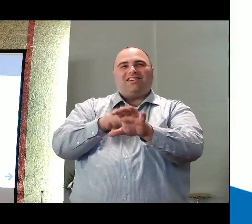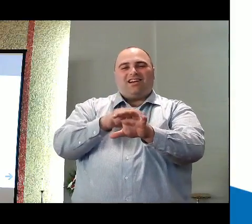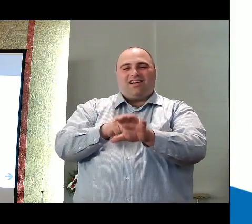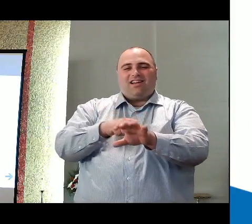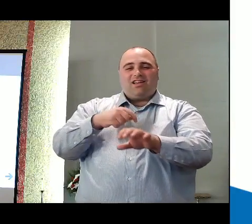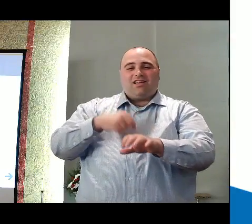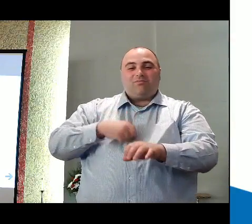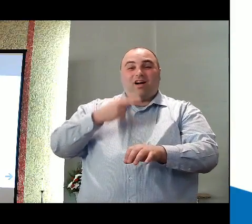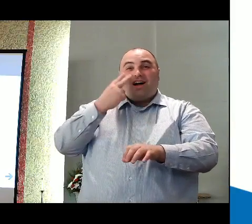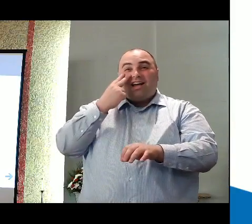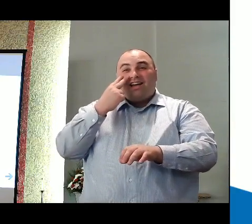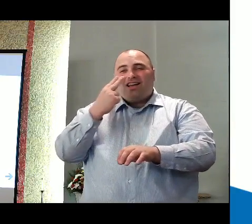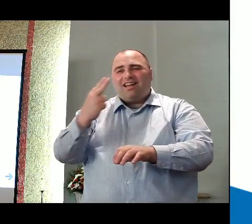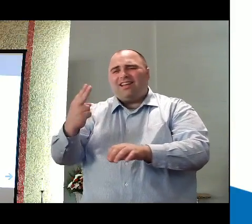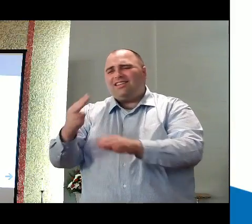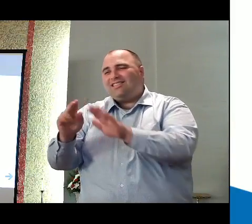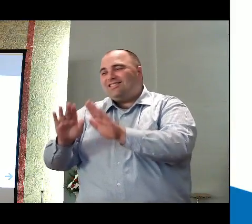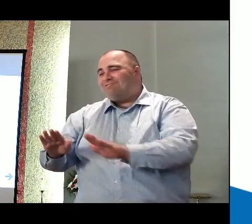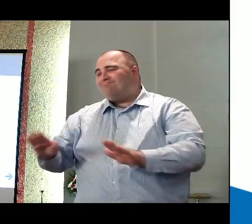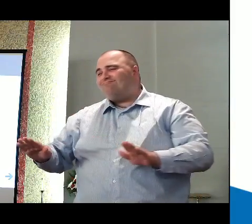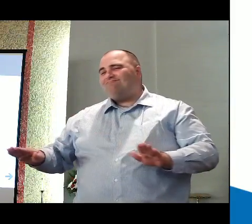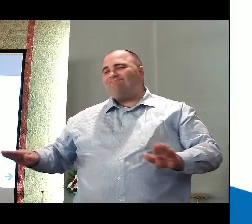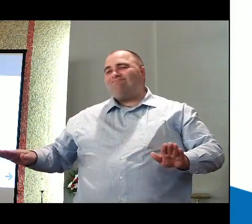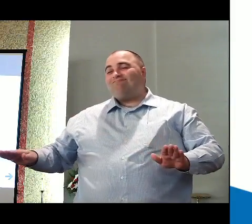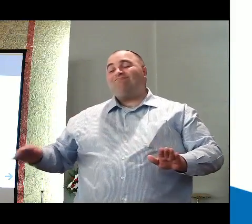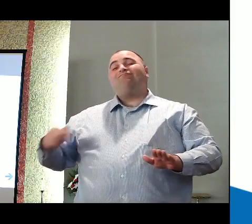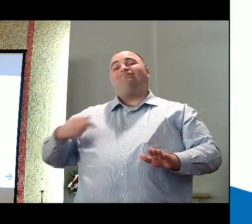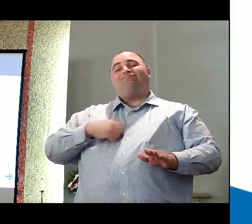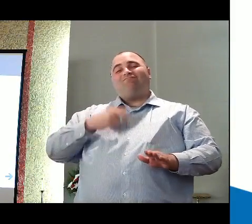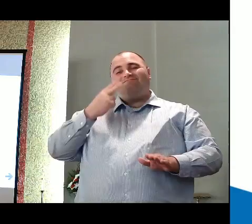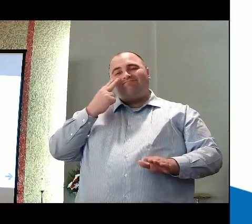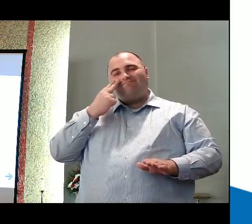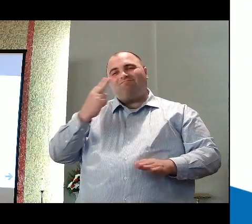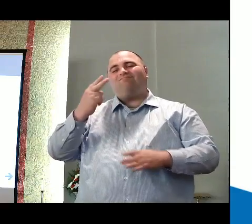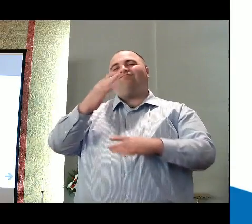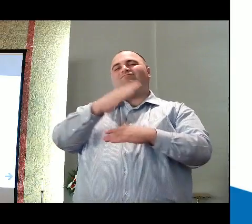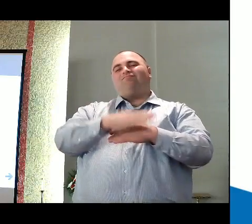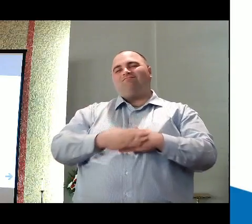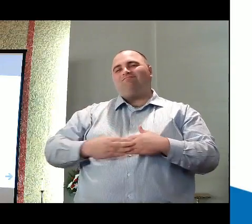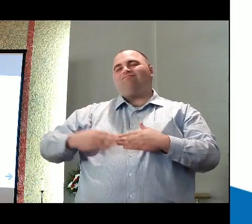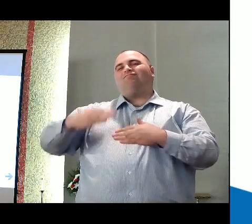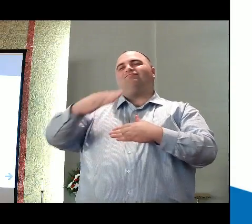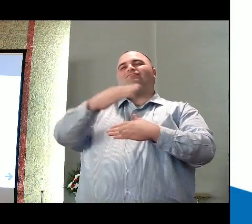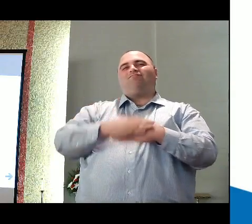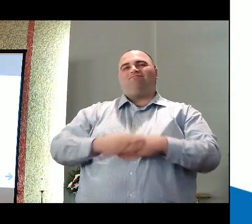Every time I see a child, I see the